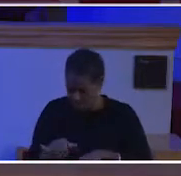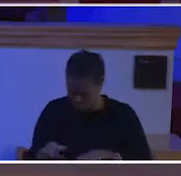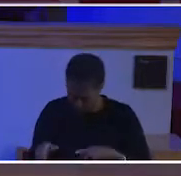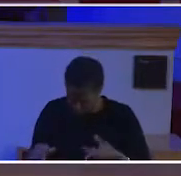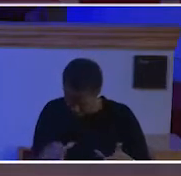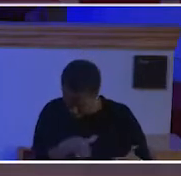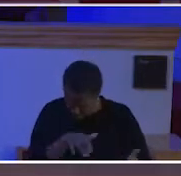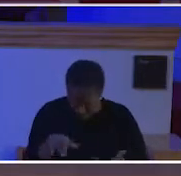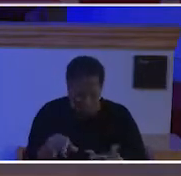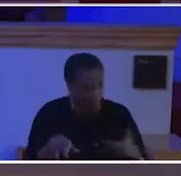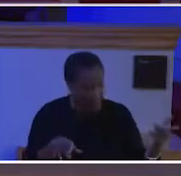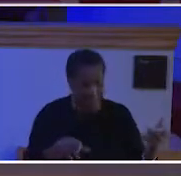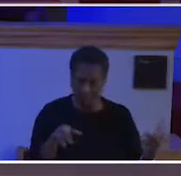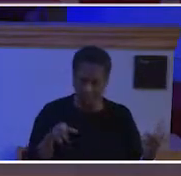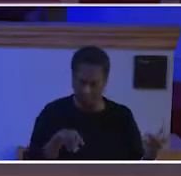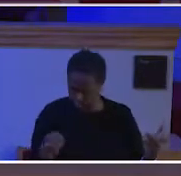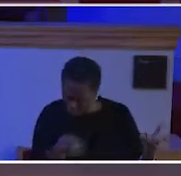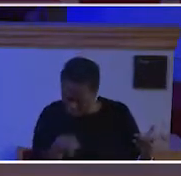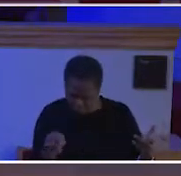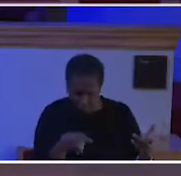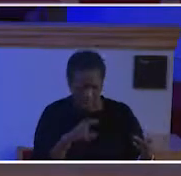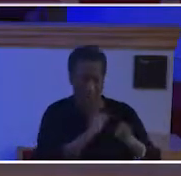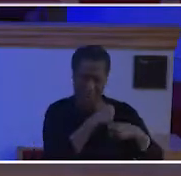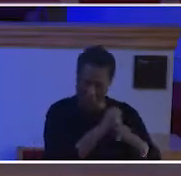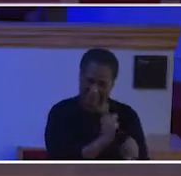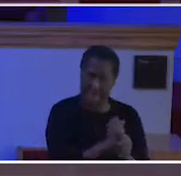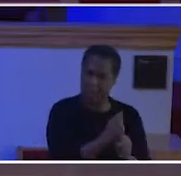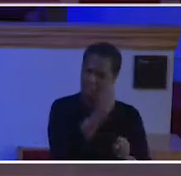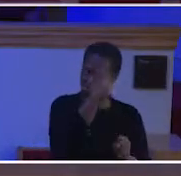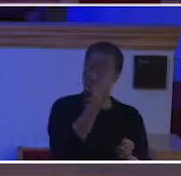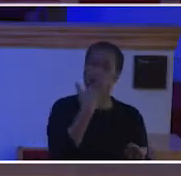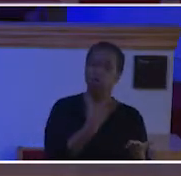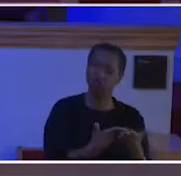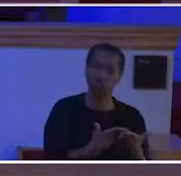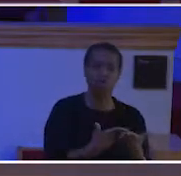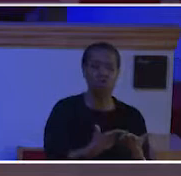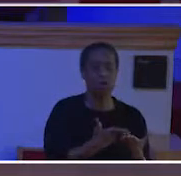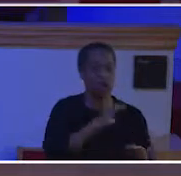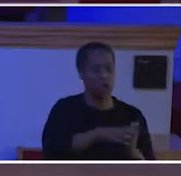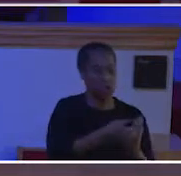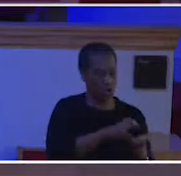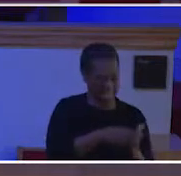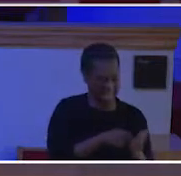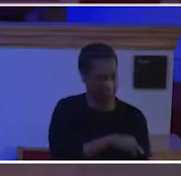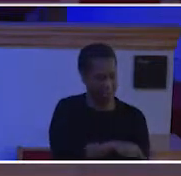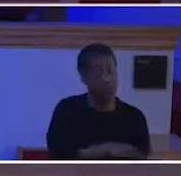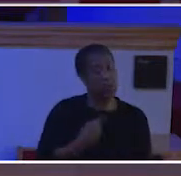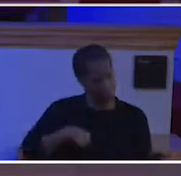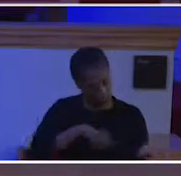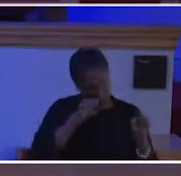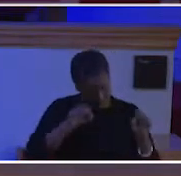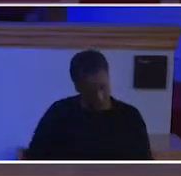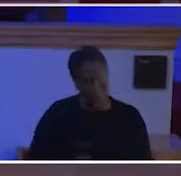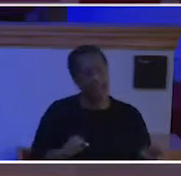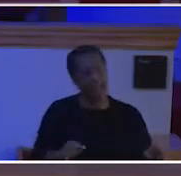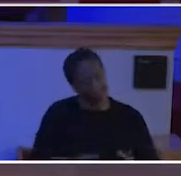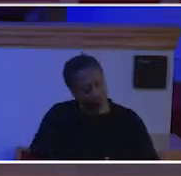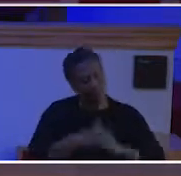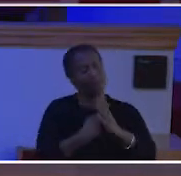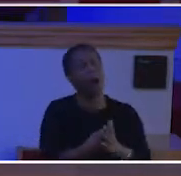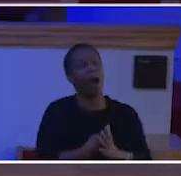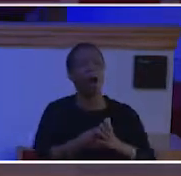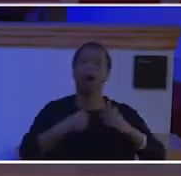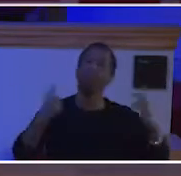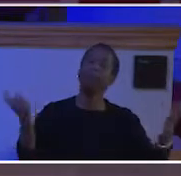and crossed every T to make what I thought would be a good cookie so that we could get into a